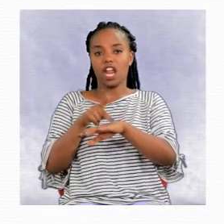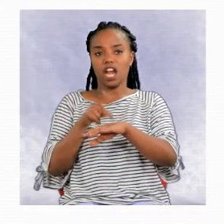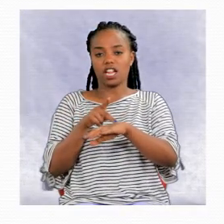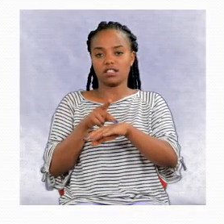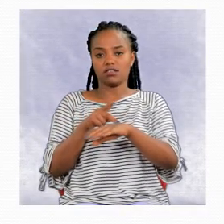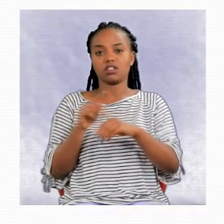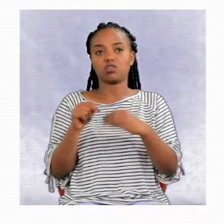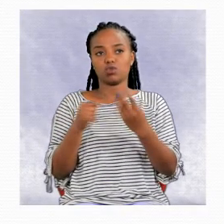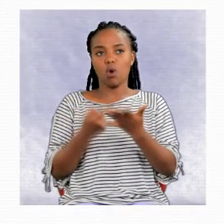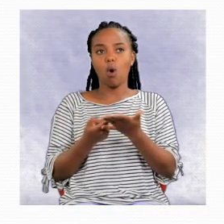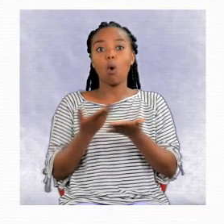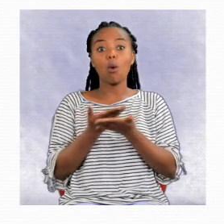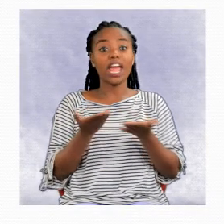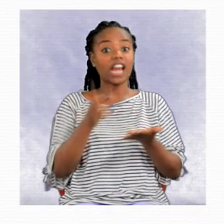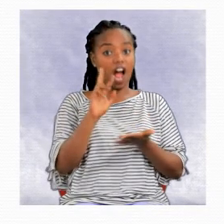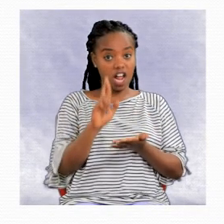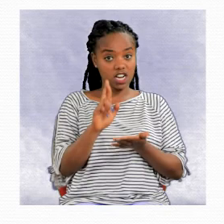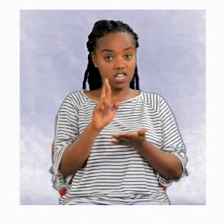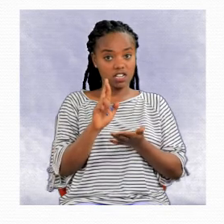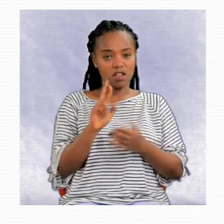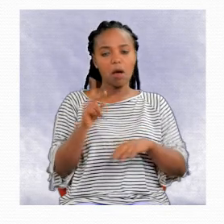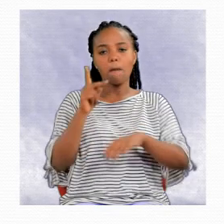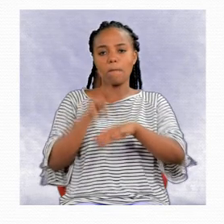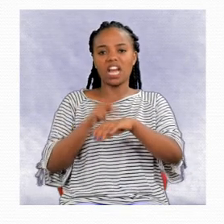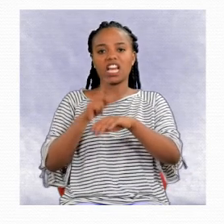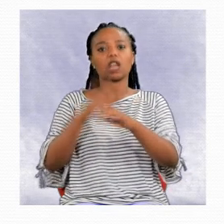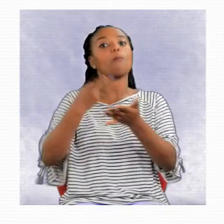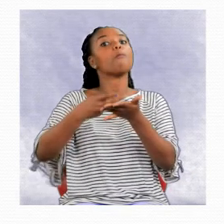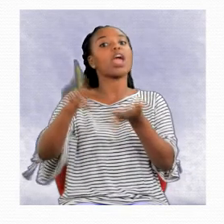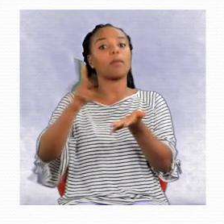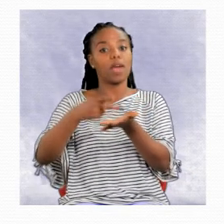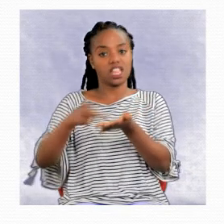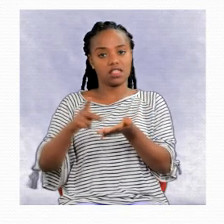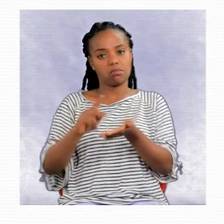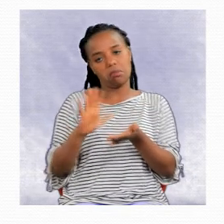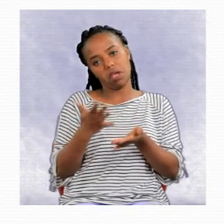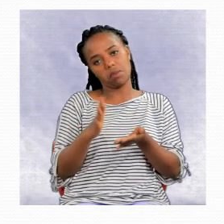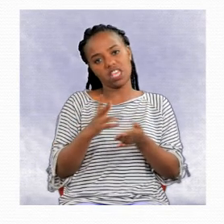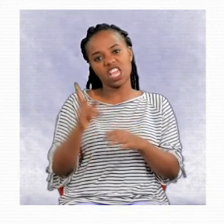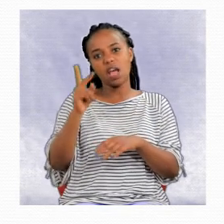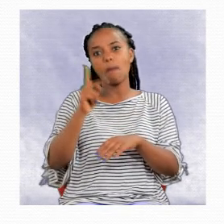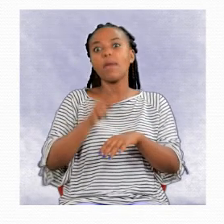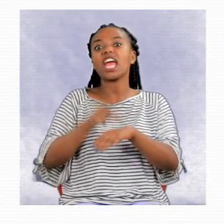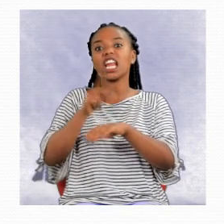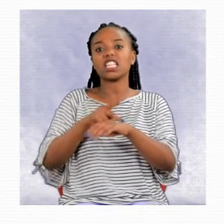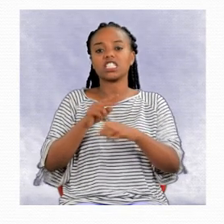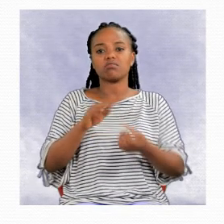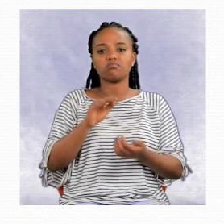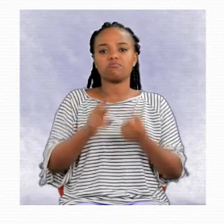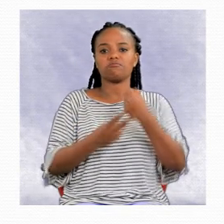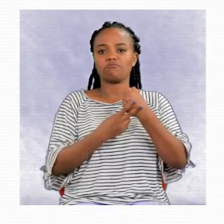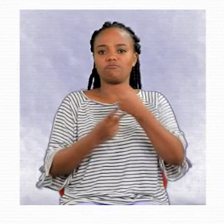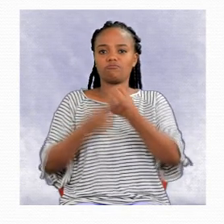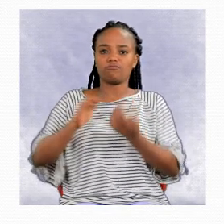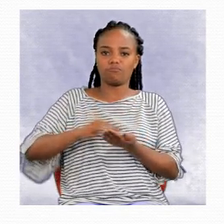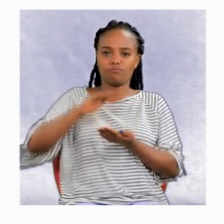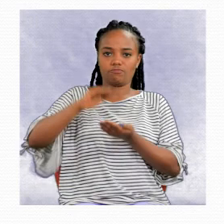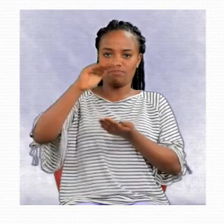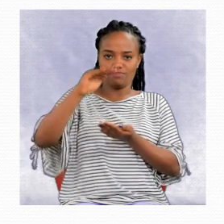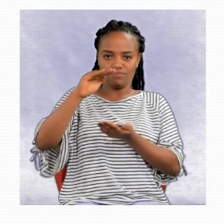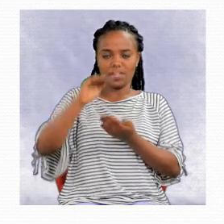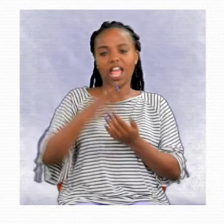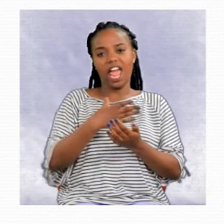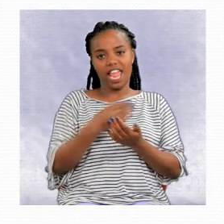one, where R is, it is a periodic payment, and or maybe it is a periodic deposit. And